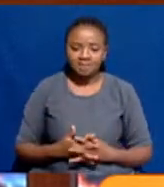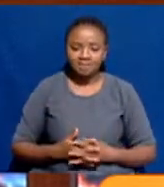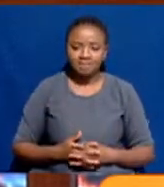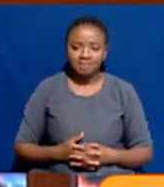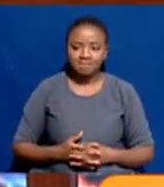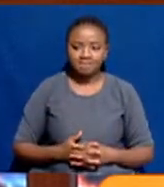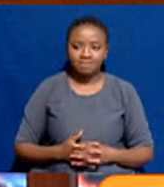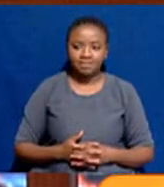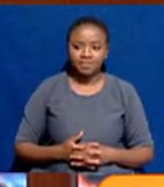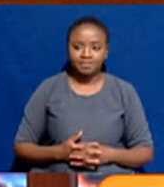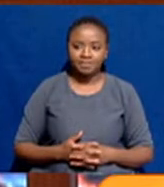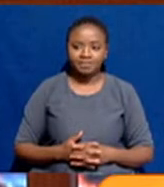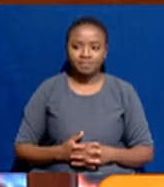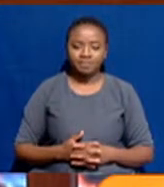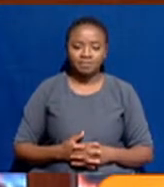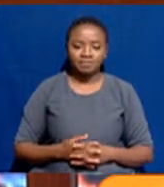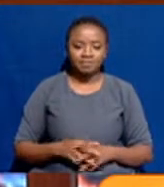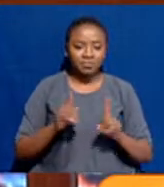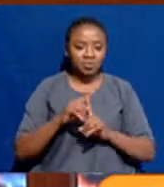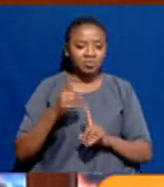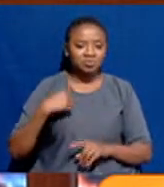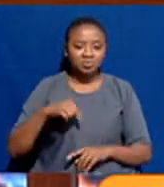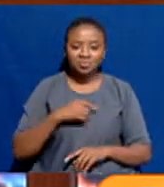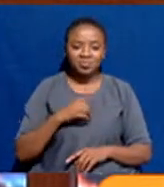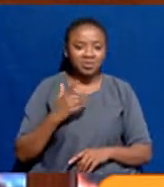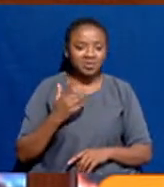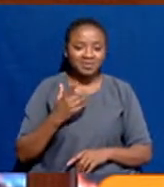reflect. Like, you don't pick lessons from your loss.